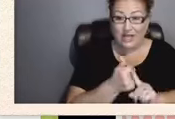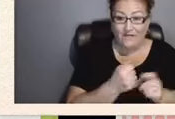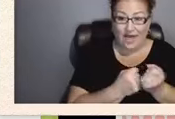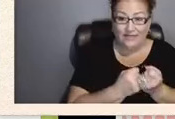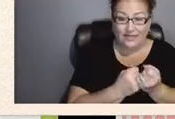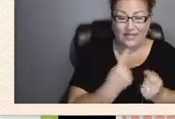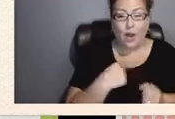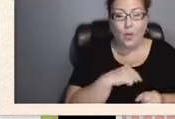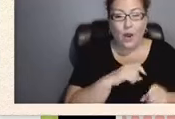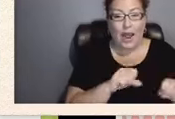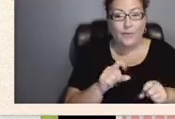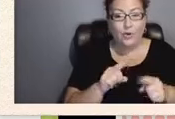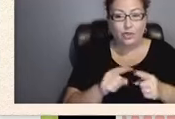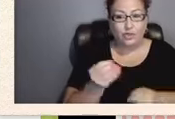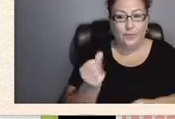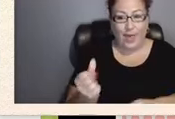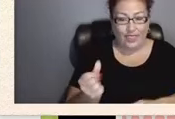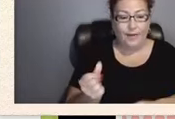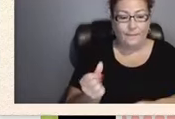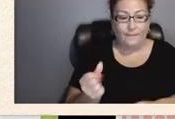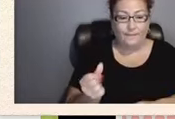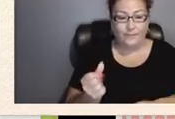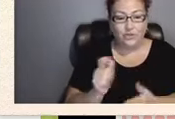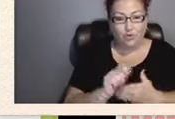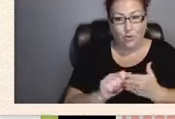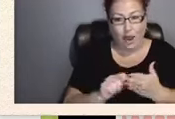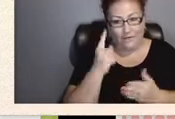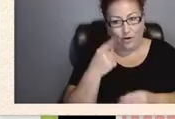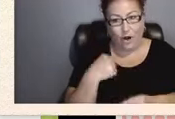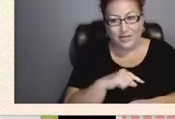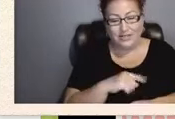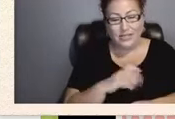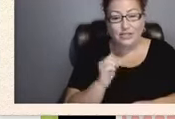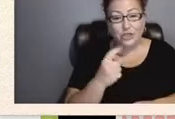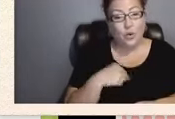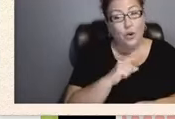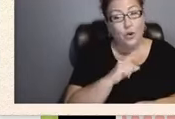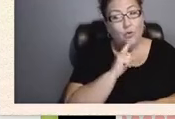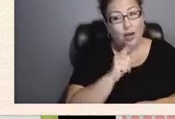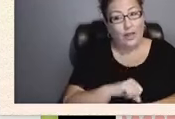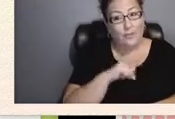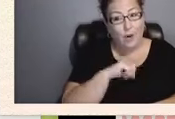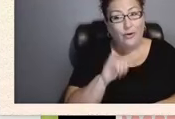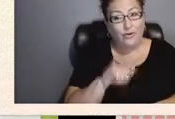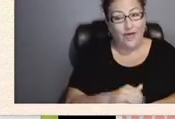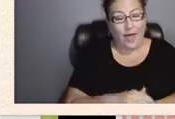to pay them to write for us. So we're very proud of that.